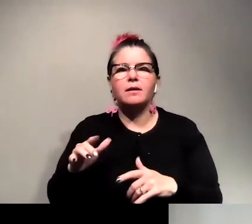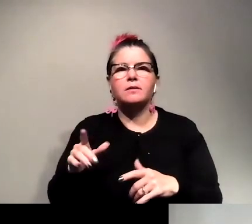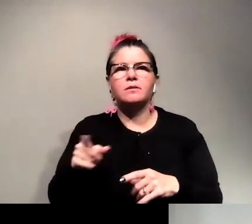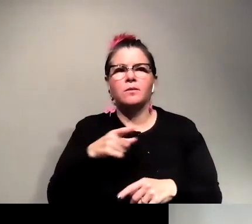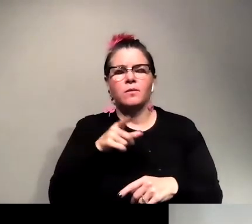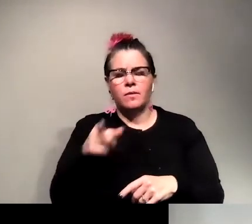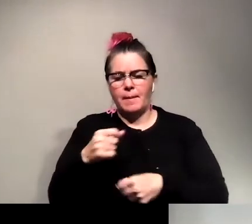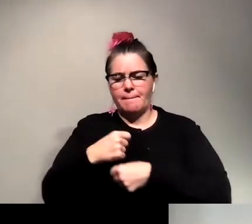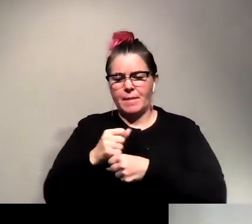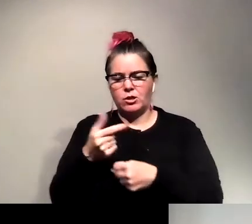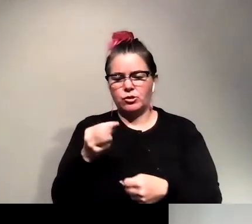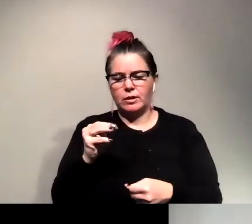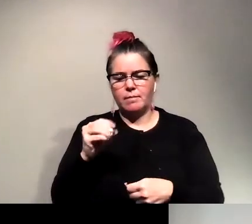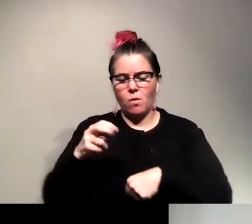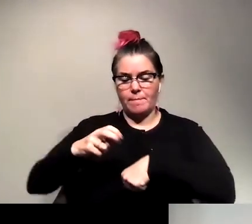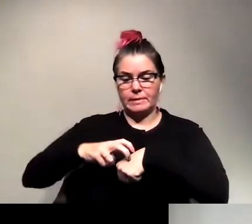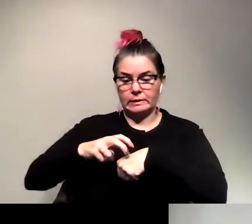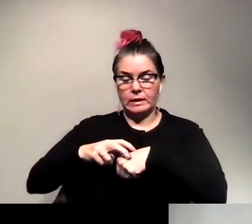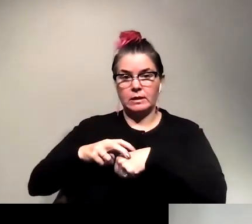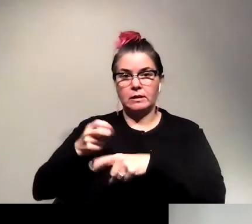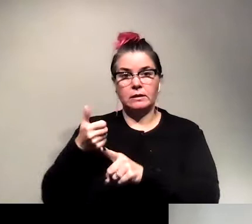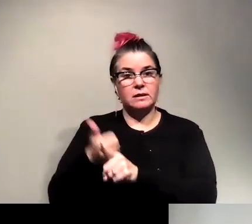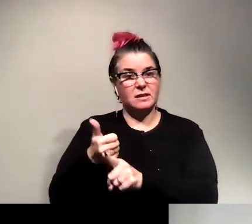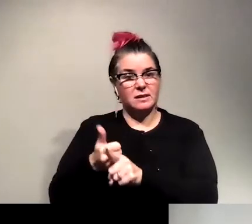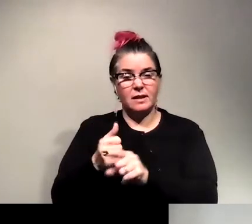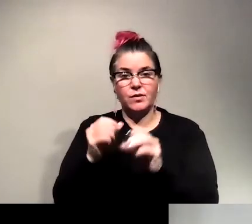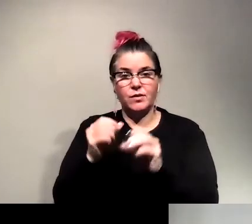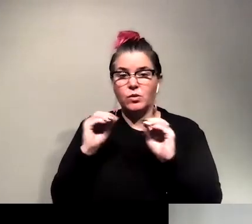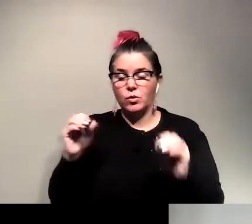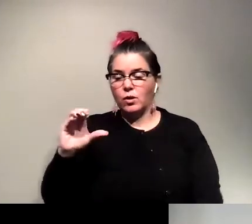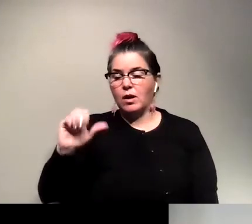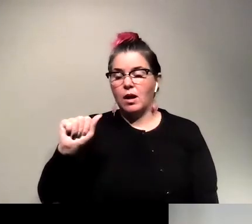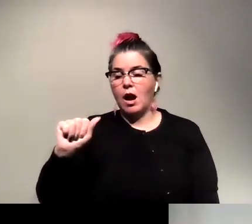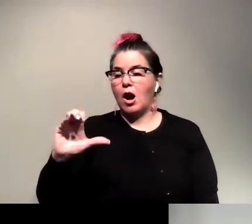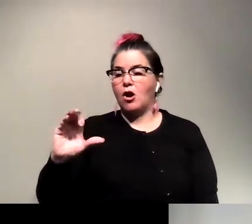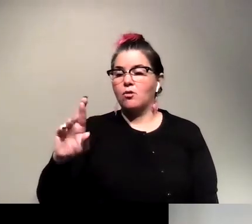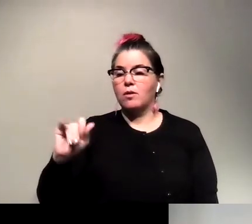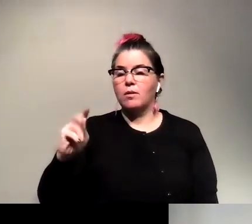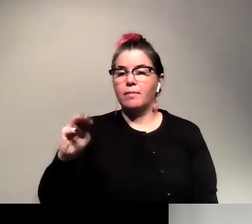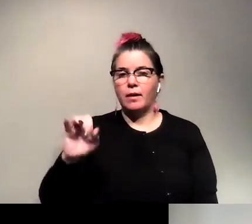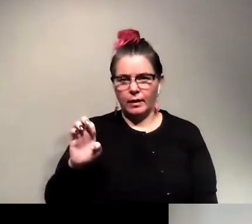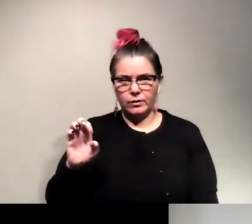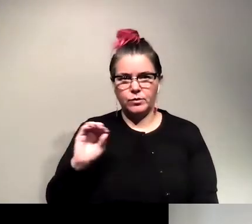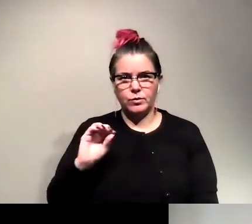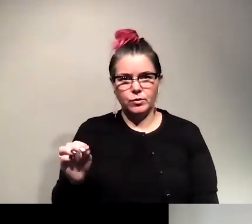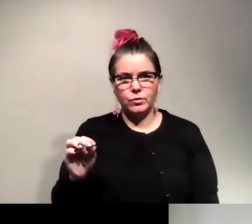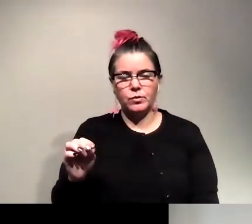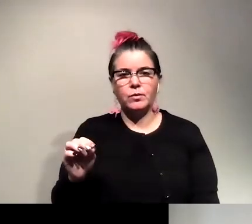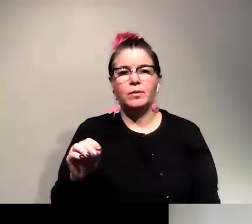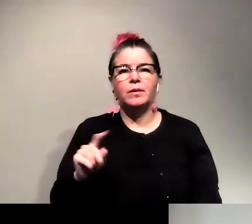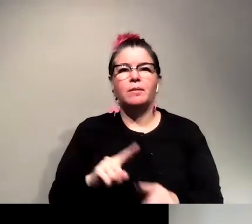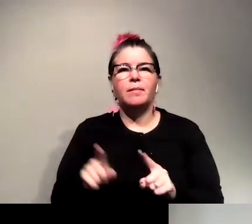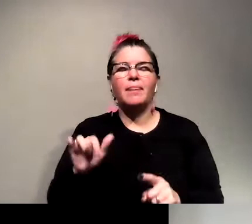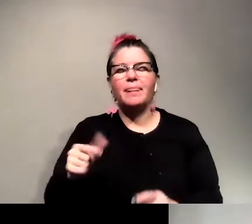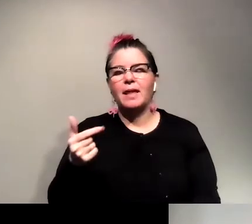a GMO potato that doesn't have acrylamide as a thing, but it was at the height of like the